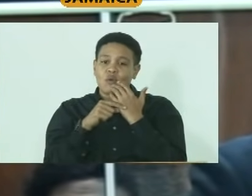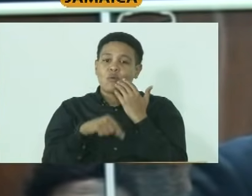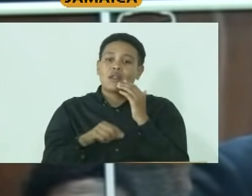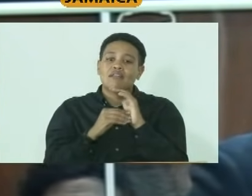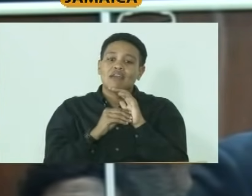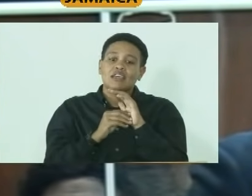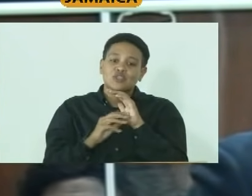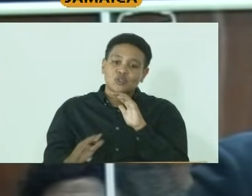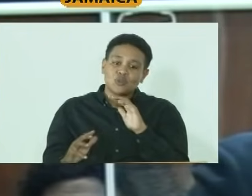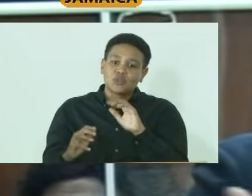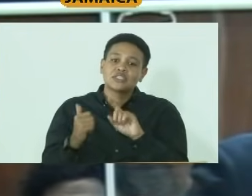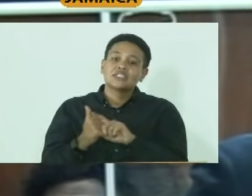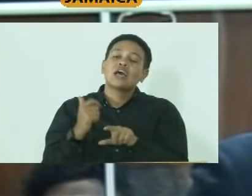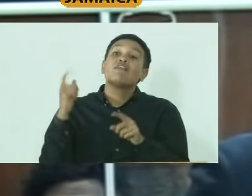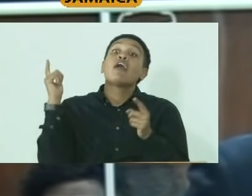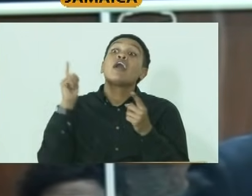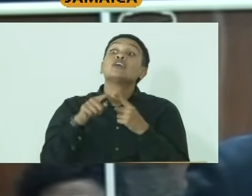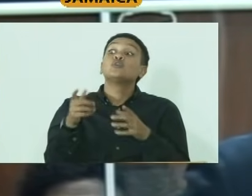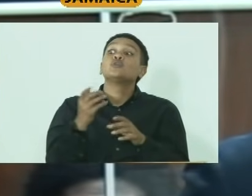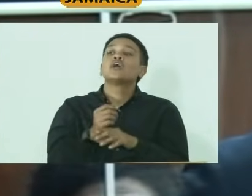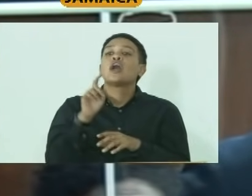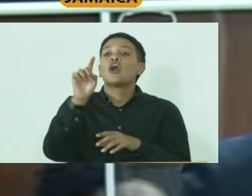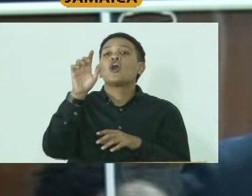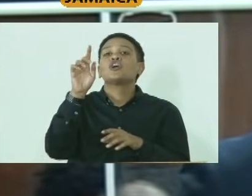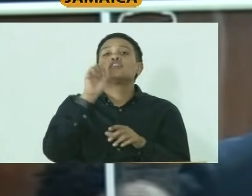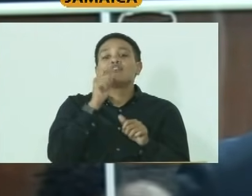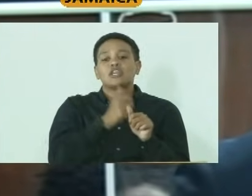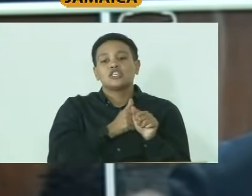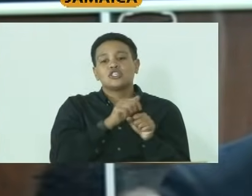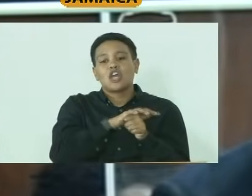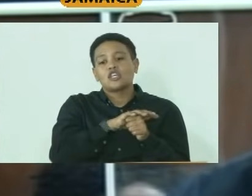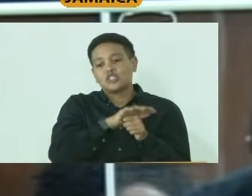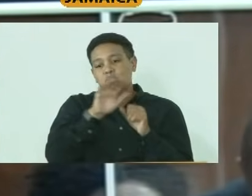students until you can get the 100 per constituency.